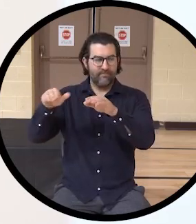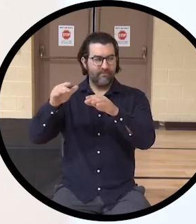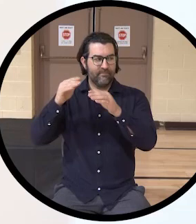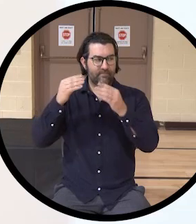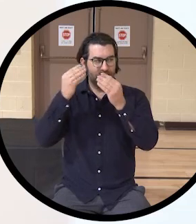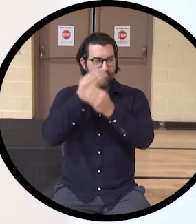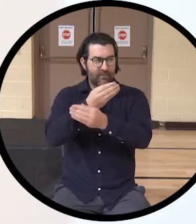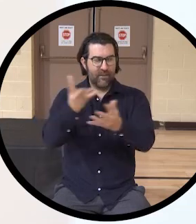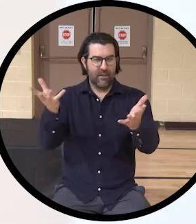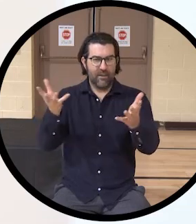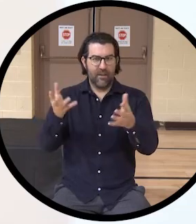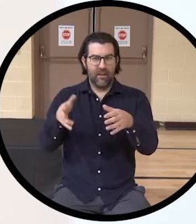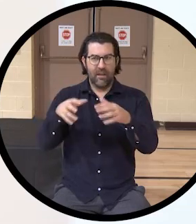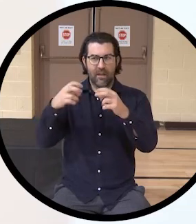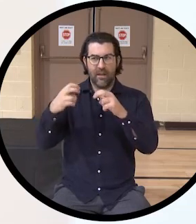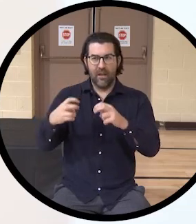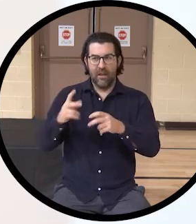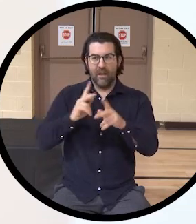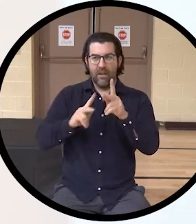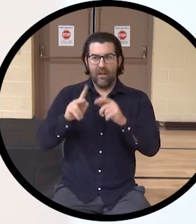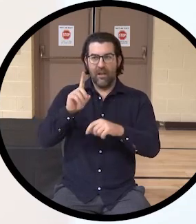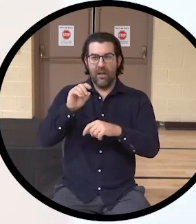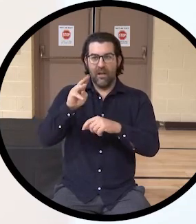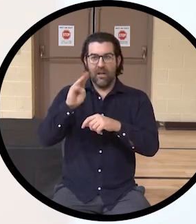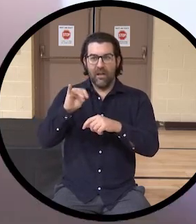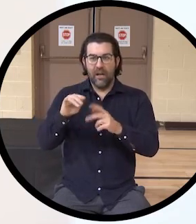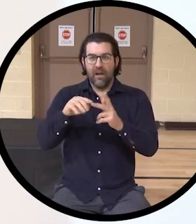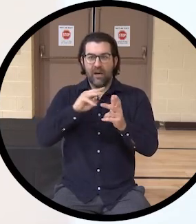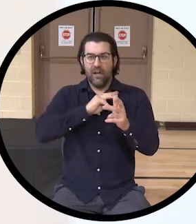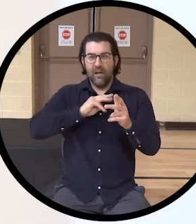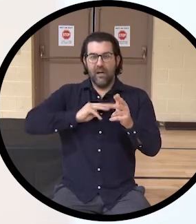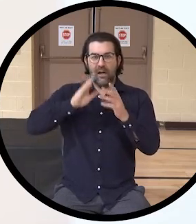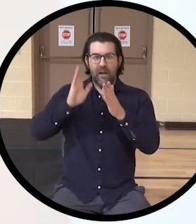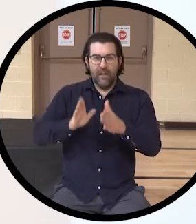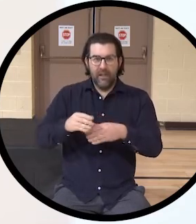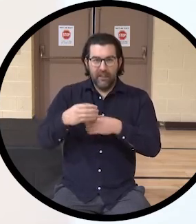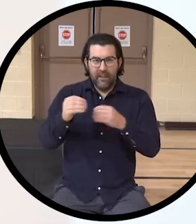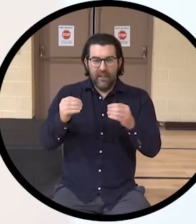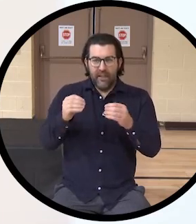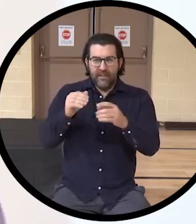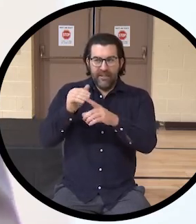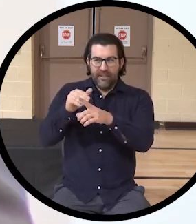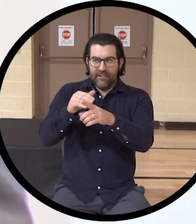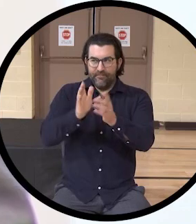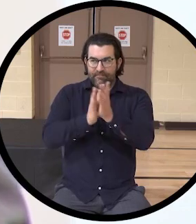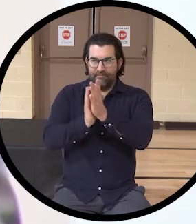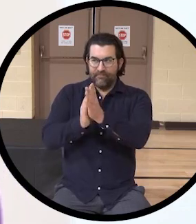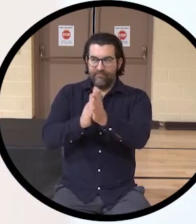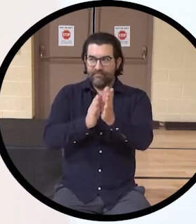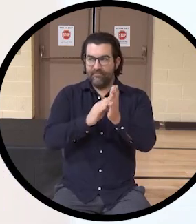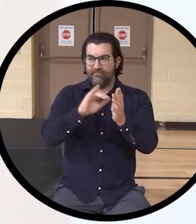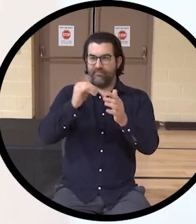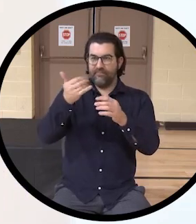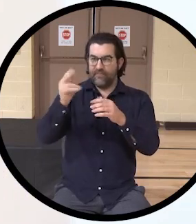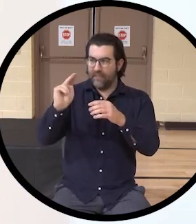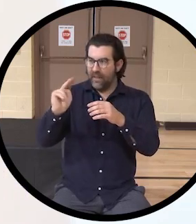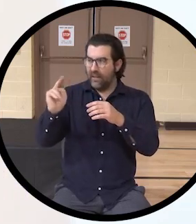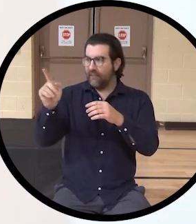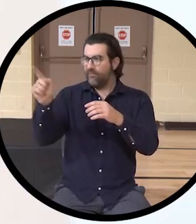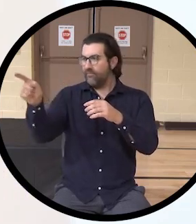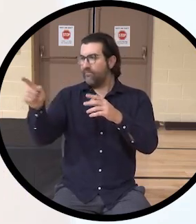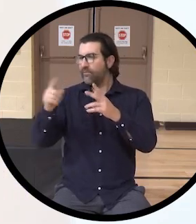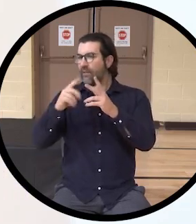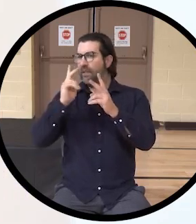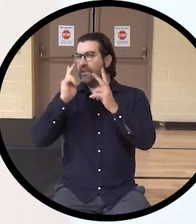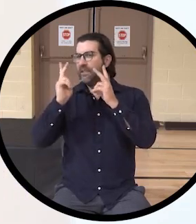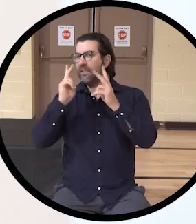down with the good folks at DOMI, the good folks at the Mayor's office. Definitely have to give them a shout out, Jan Rather as well. As I